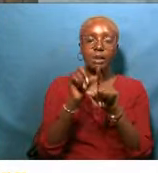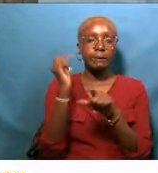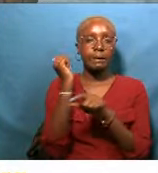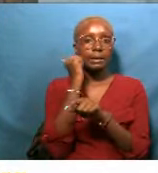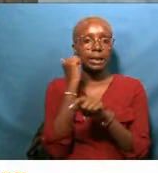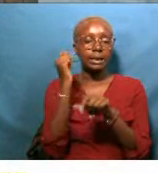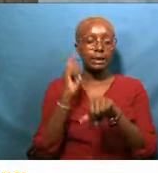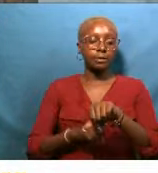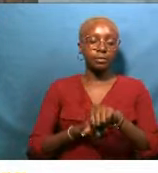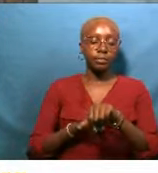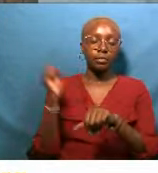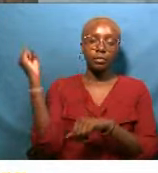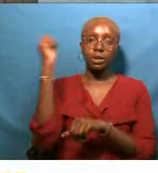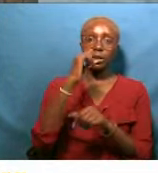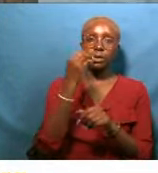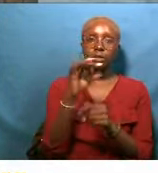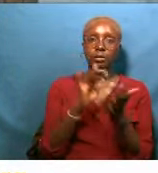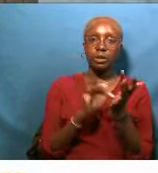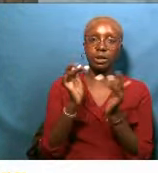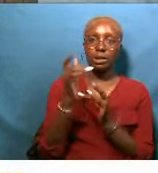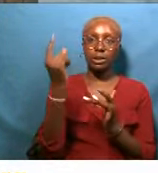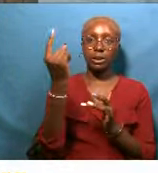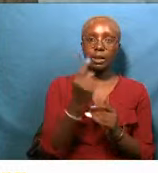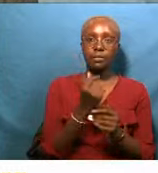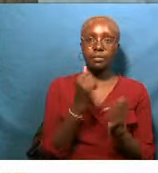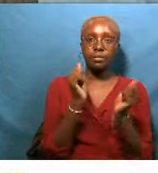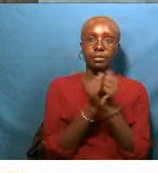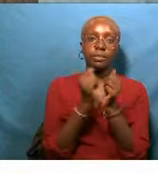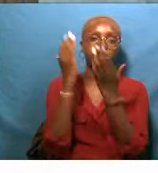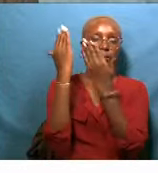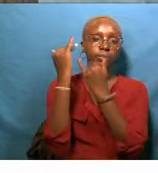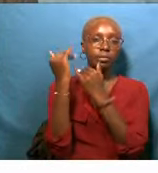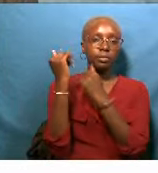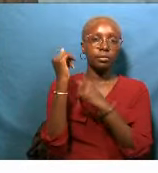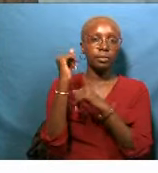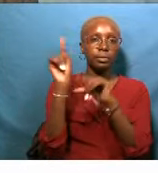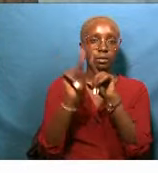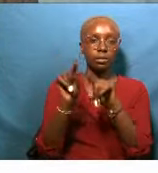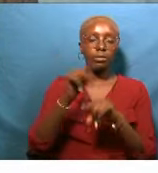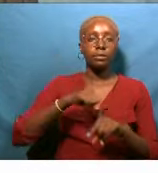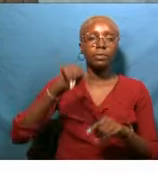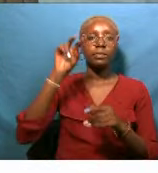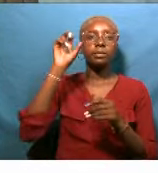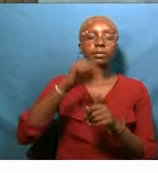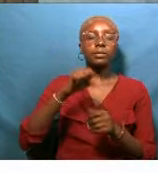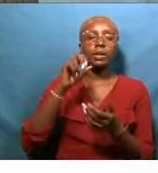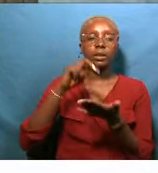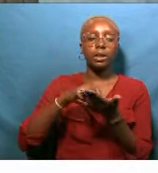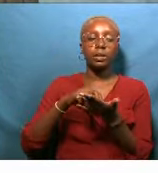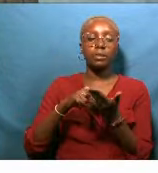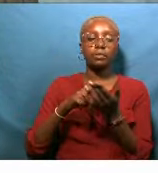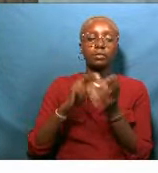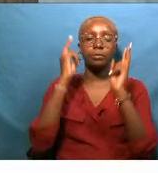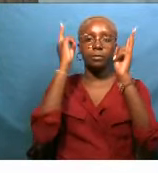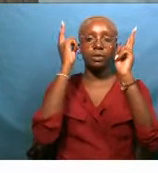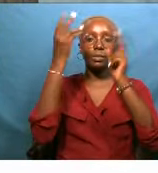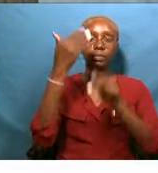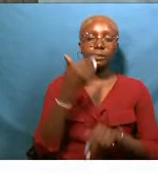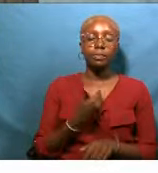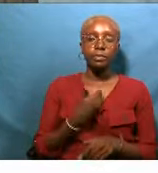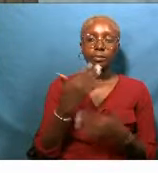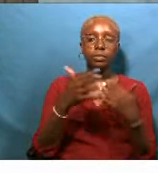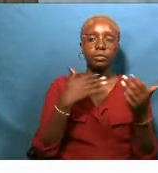resurrection of Jesus Christ has come with hope that we can also arise and conquer whatever is limiting us